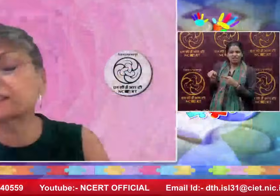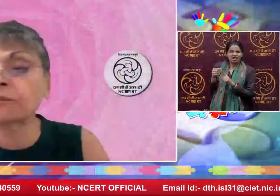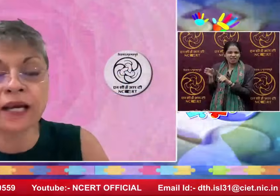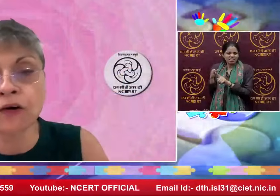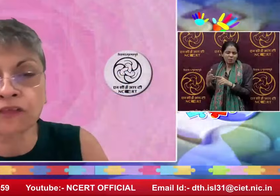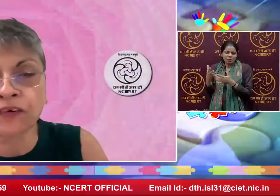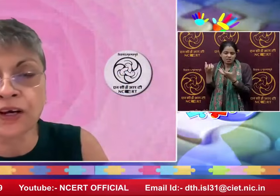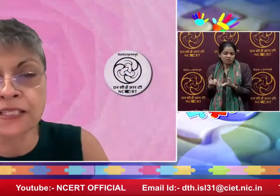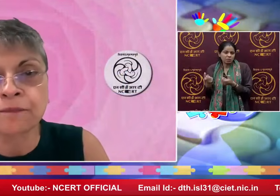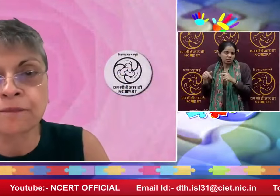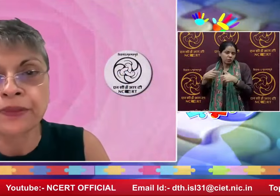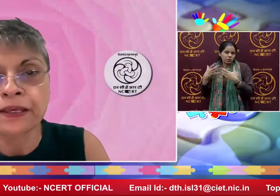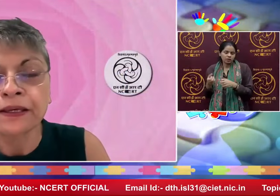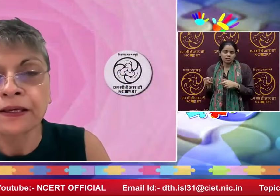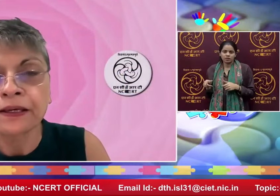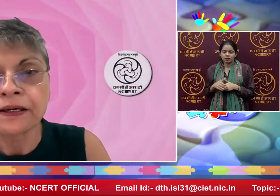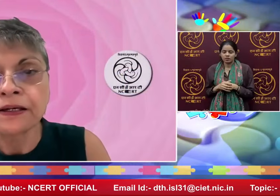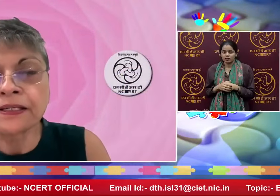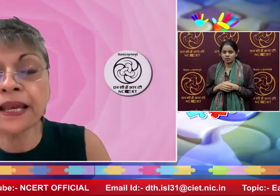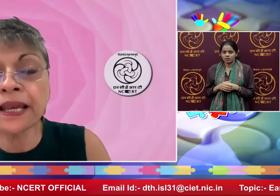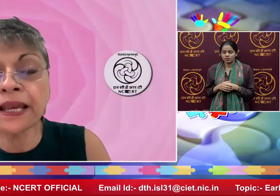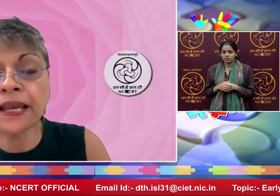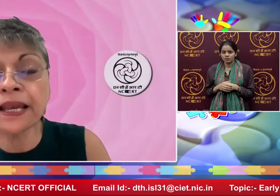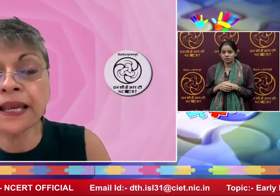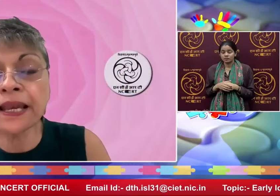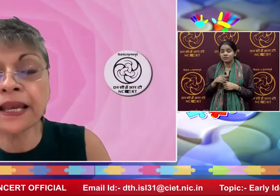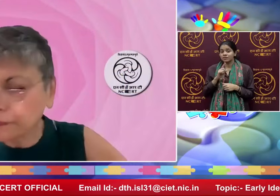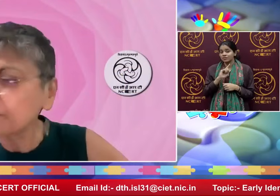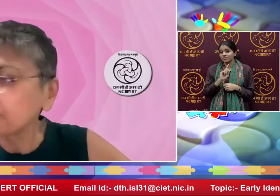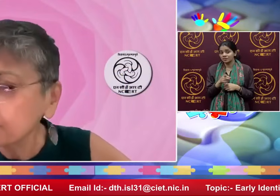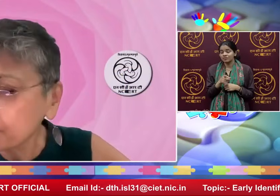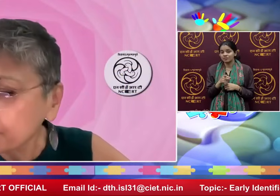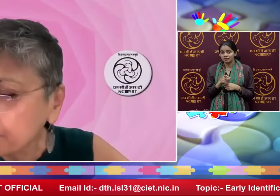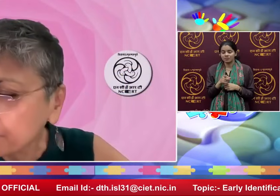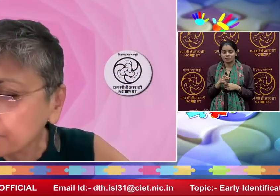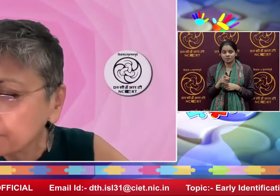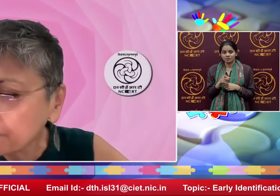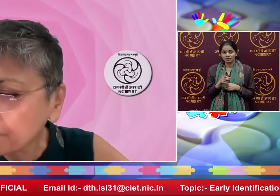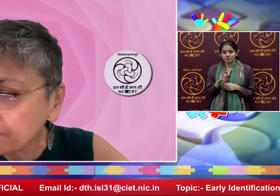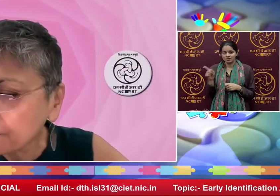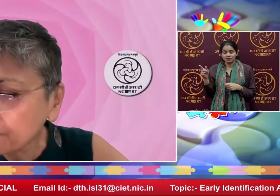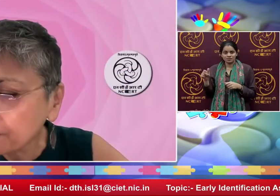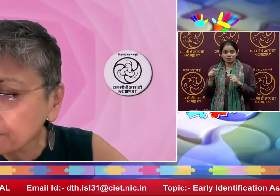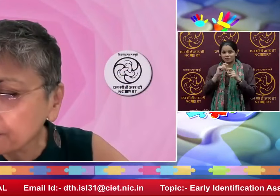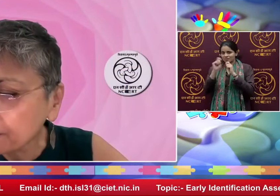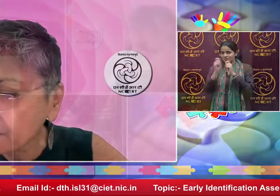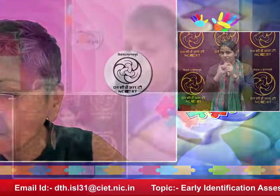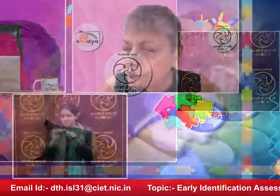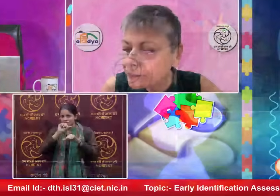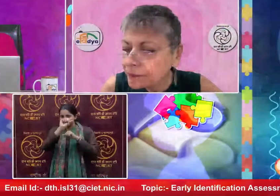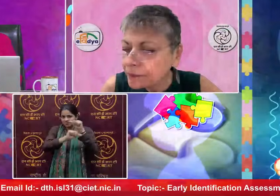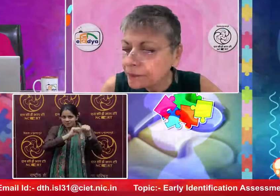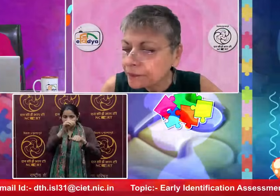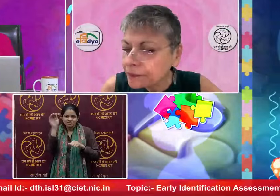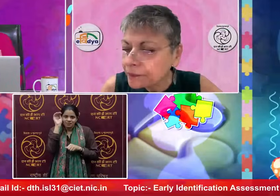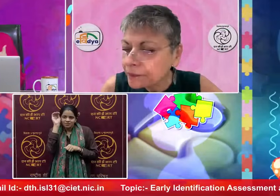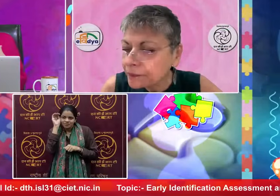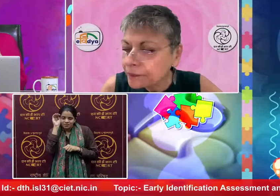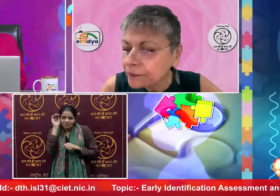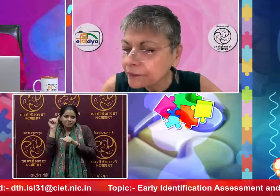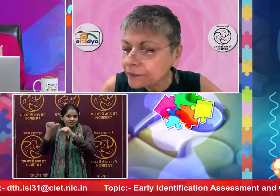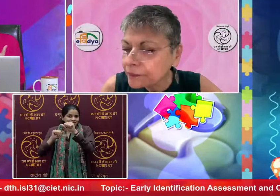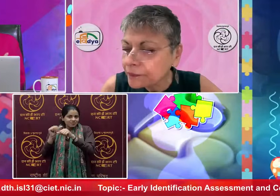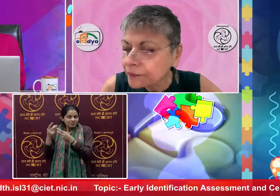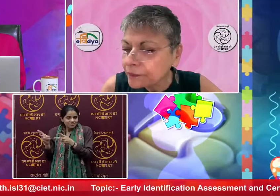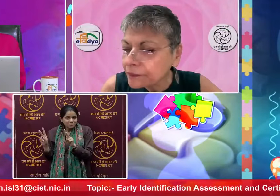wants something out of us. That's right. Ma'am, so the way, but yeah. So the way the kids are processing information is totally different, and